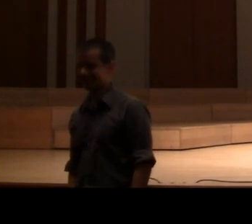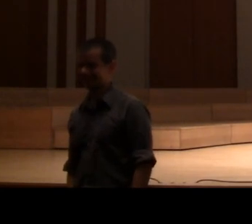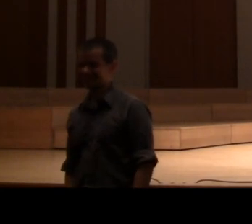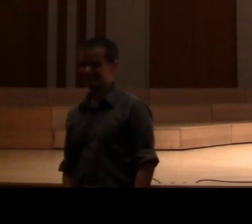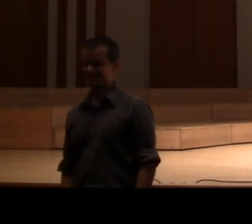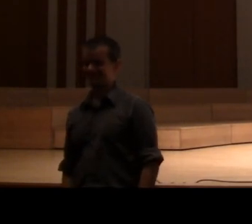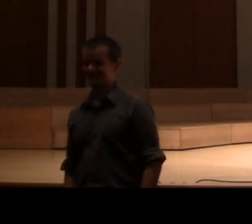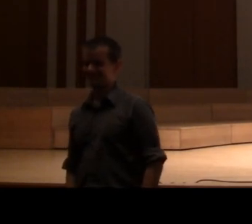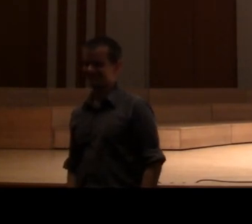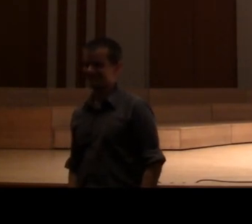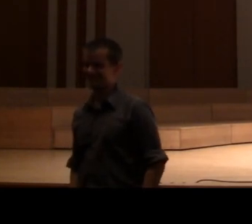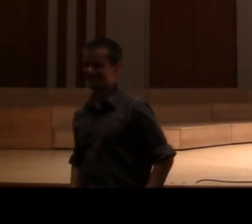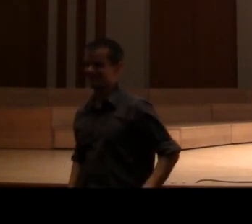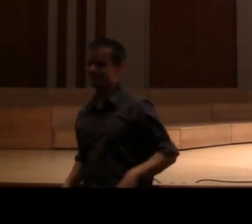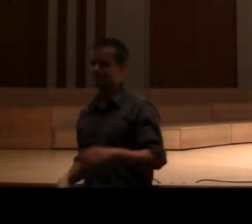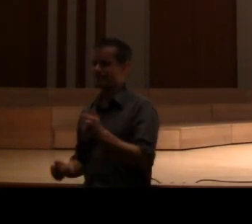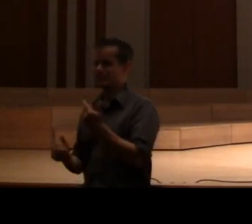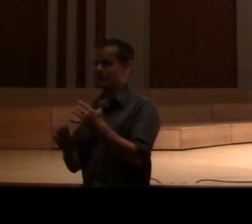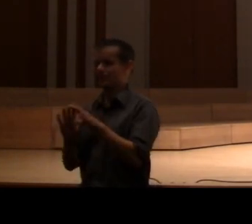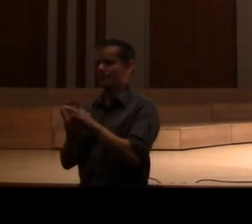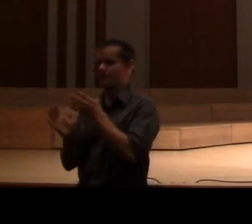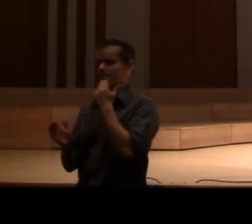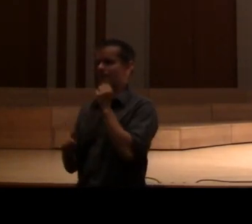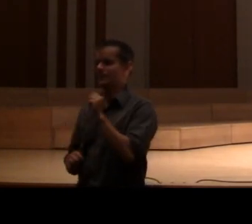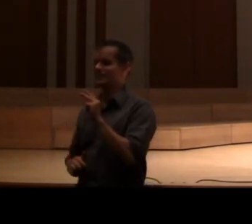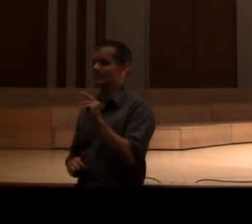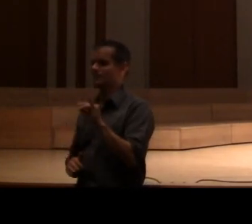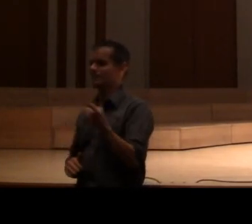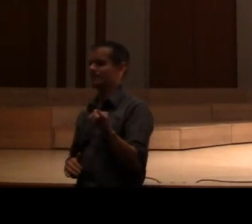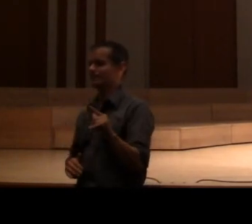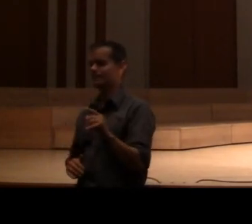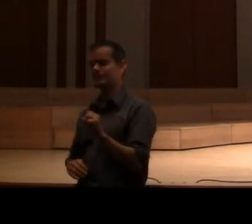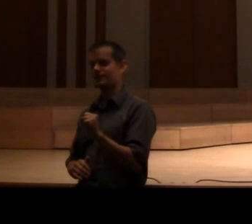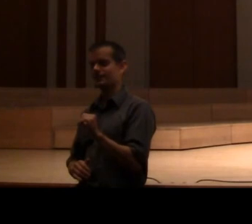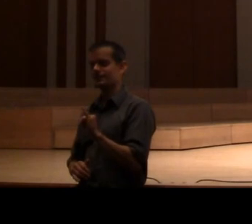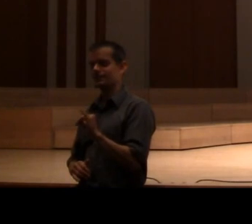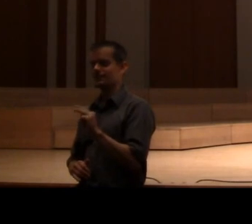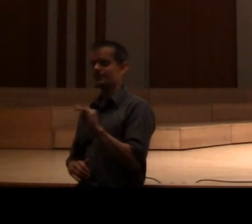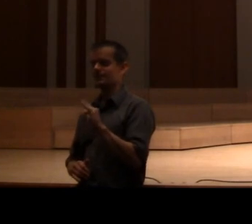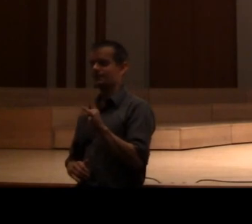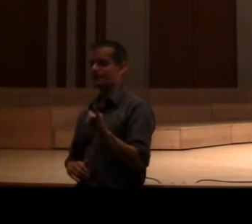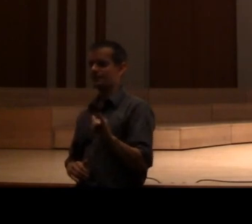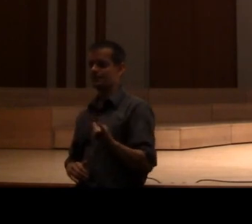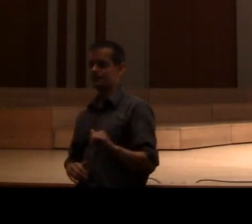to come up with a better simile. I'm sure they would have lots and lots of ideas.